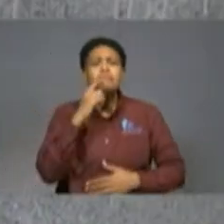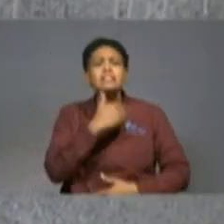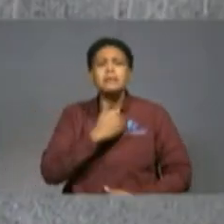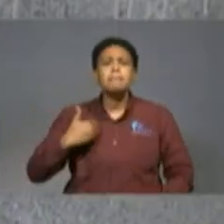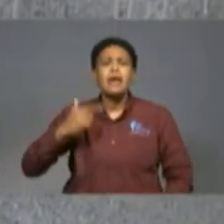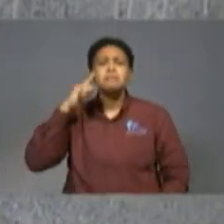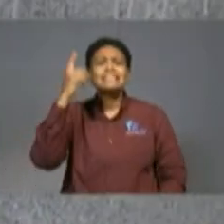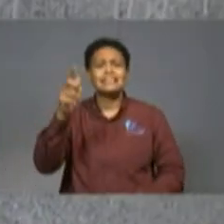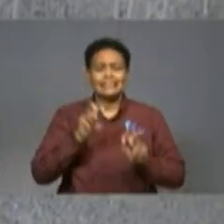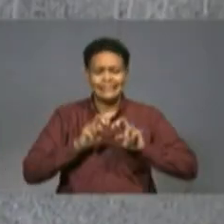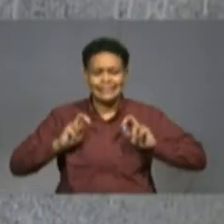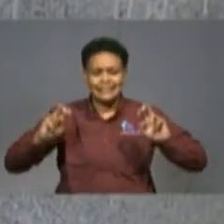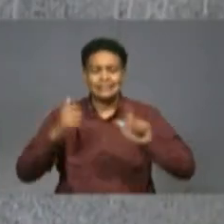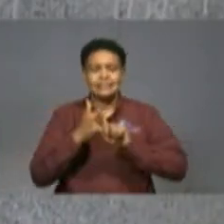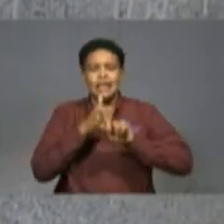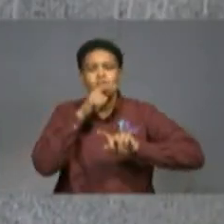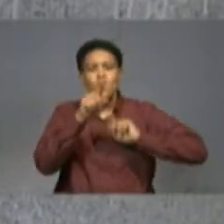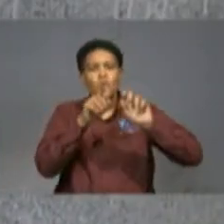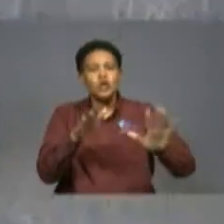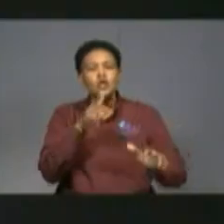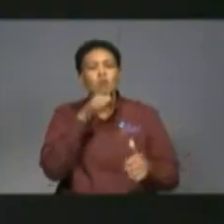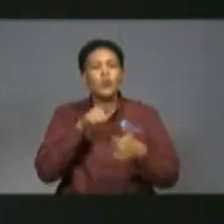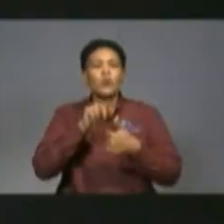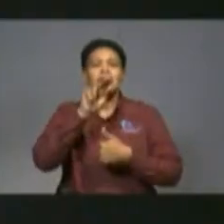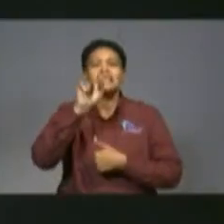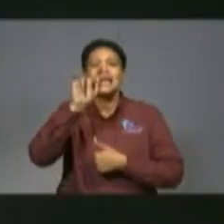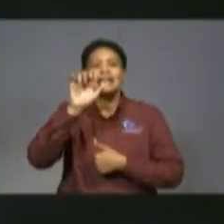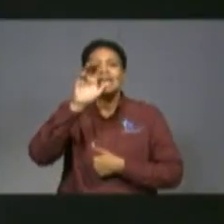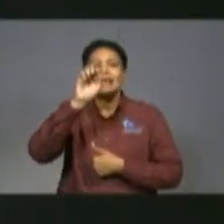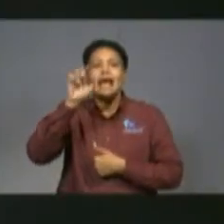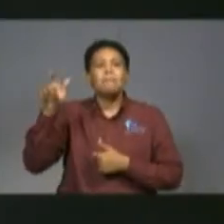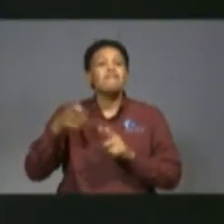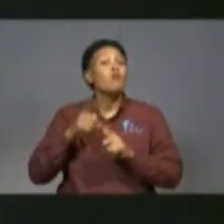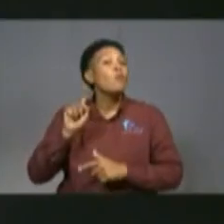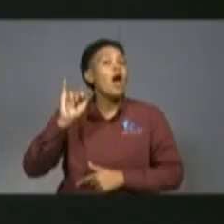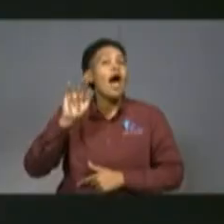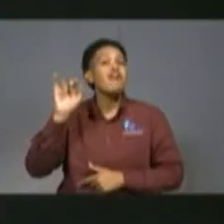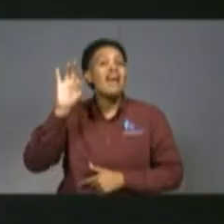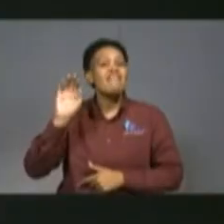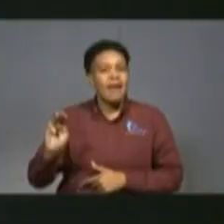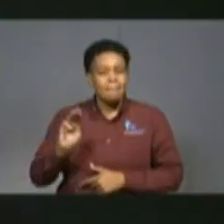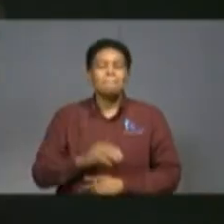Members of the panel of questioners are Natalie Campbell from IRI FM,